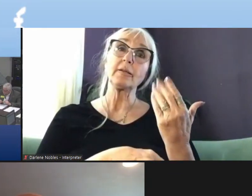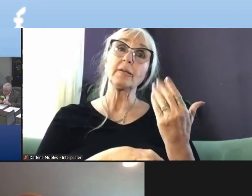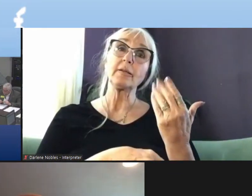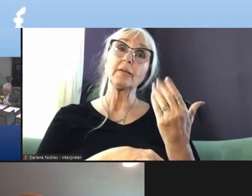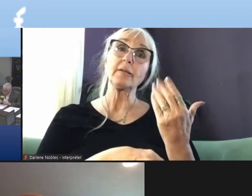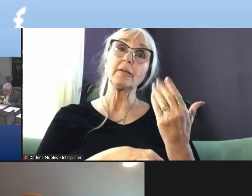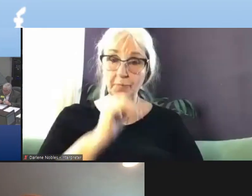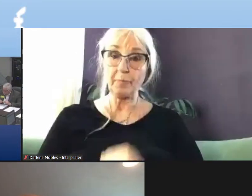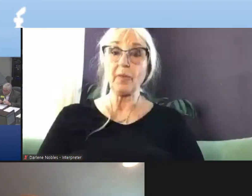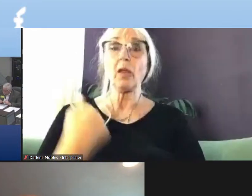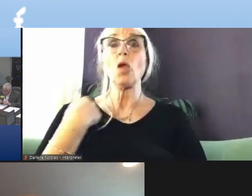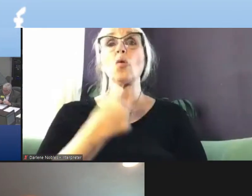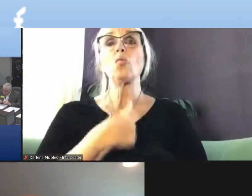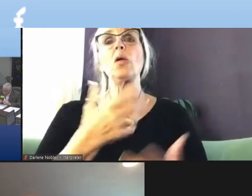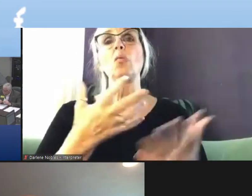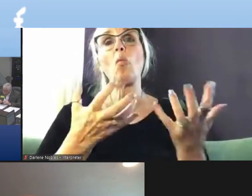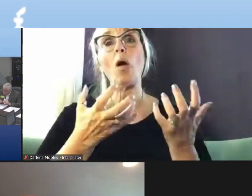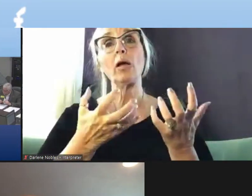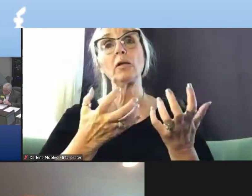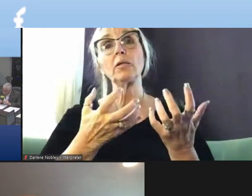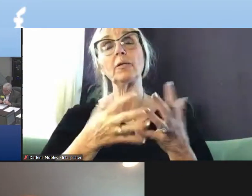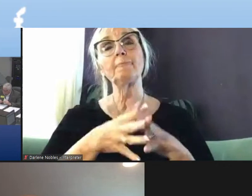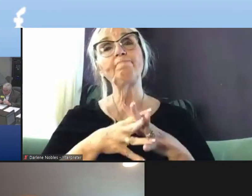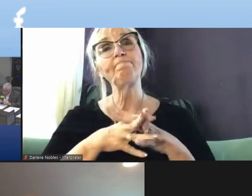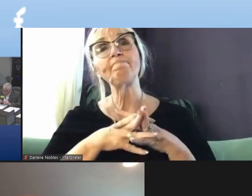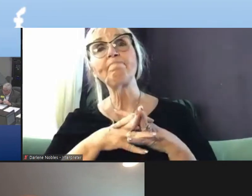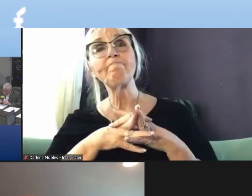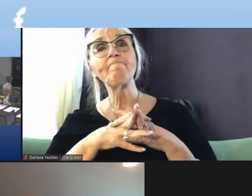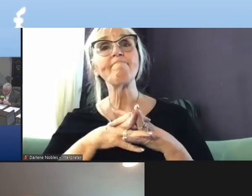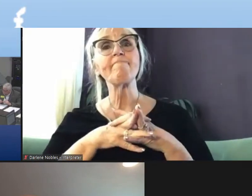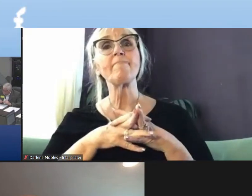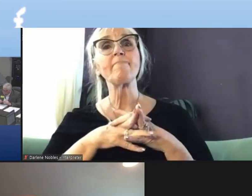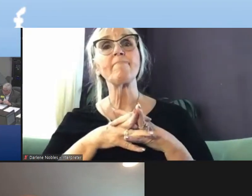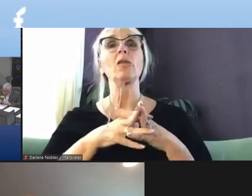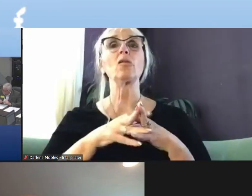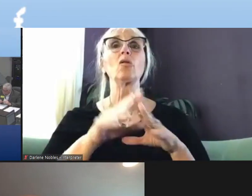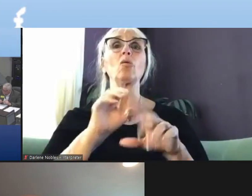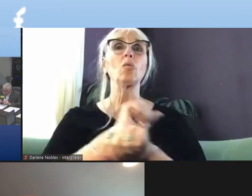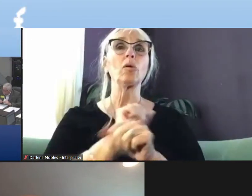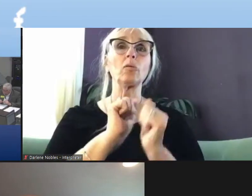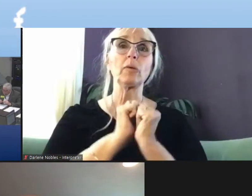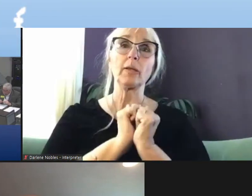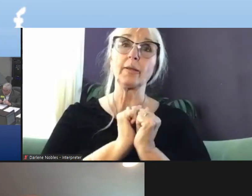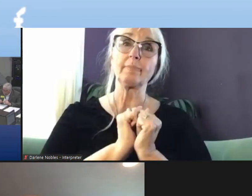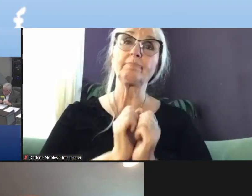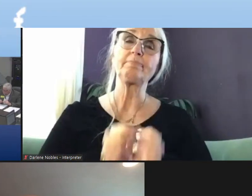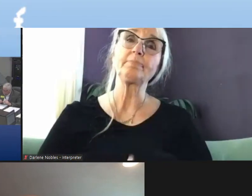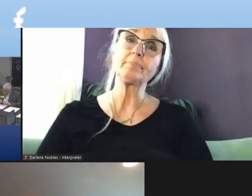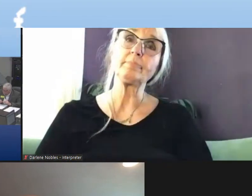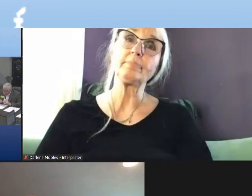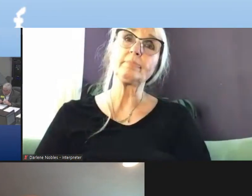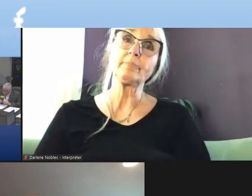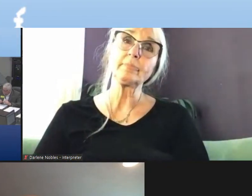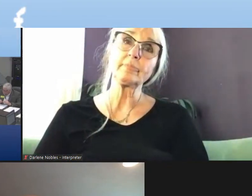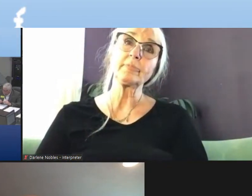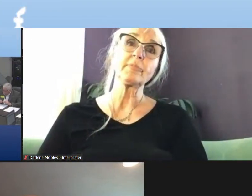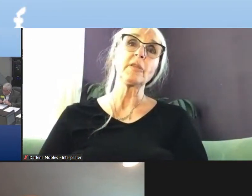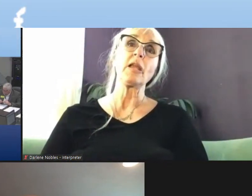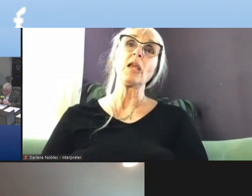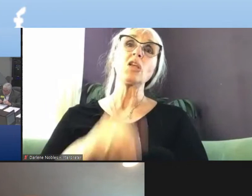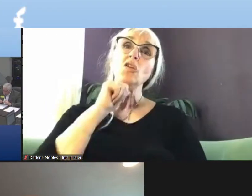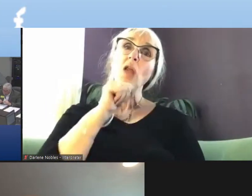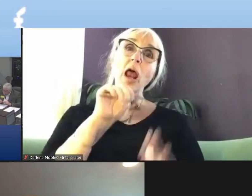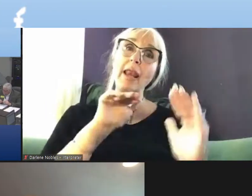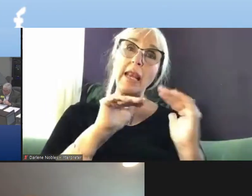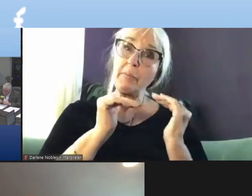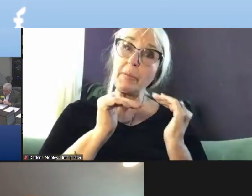would want to proceed with. And you're not constrained to this list,